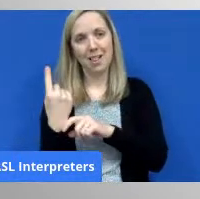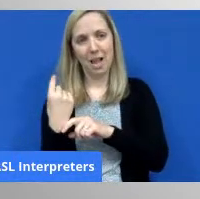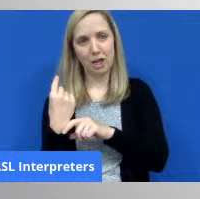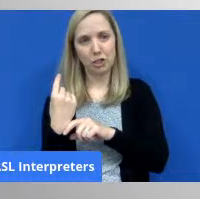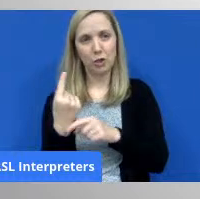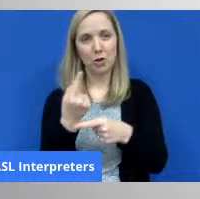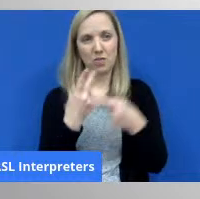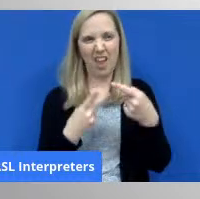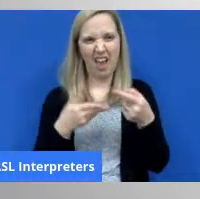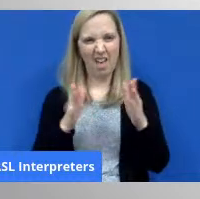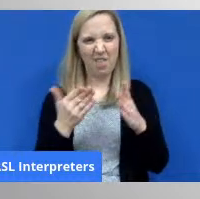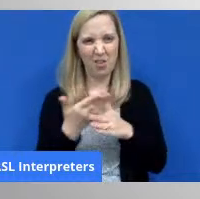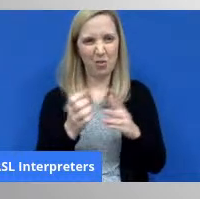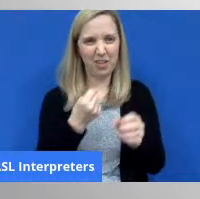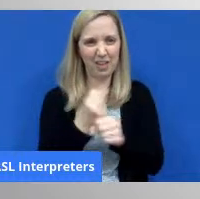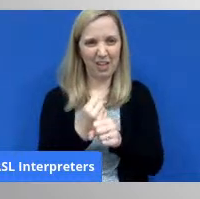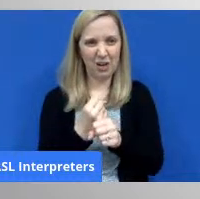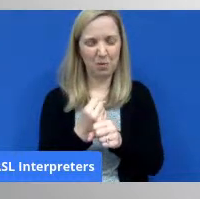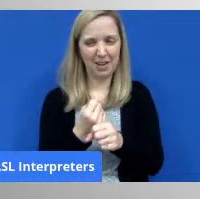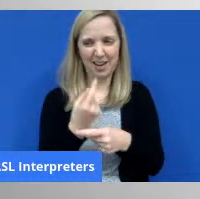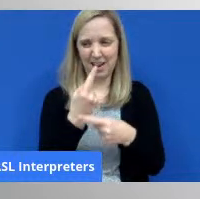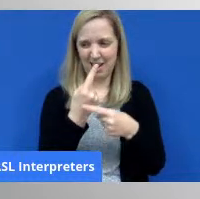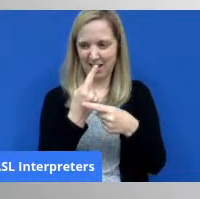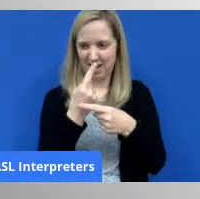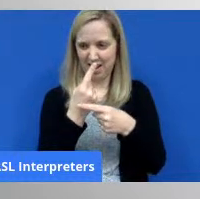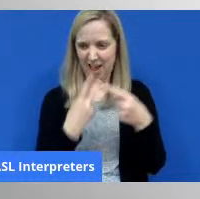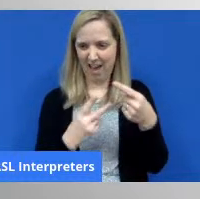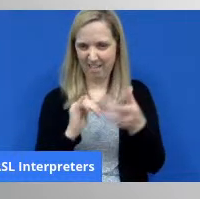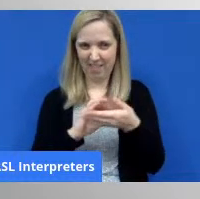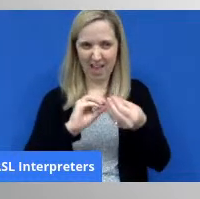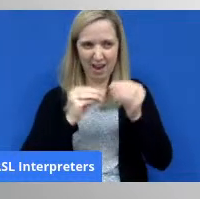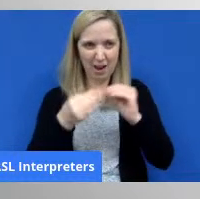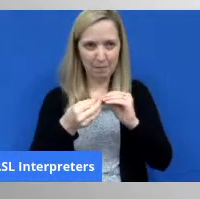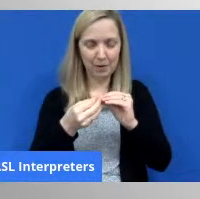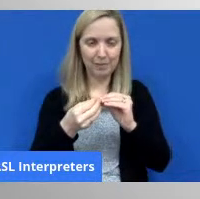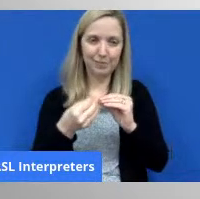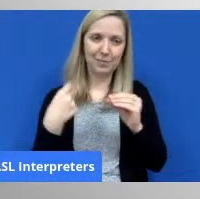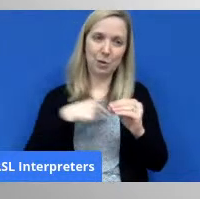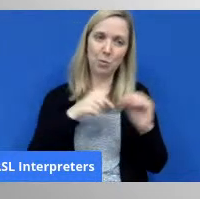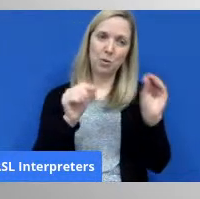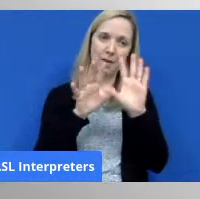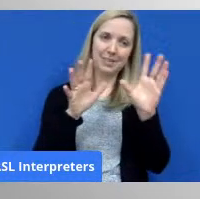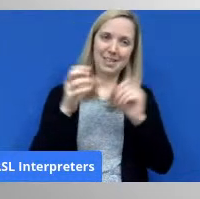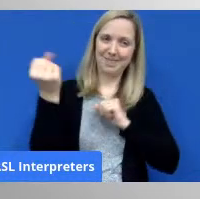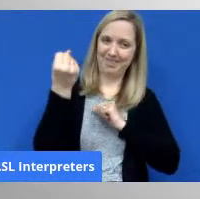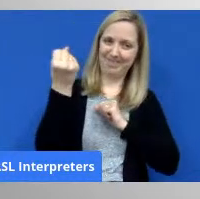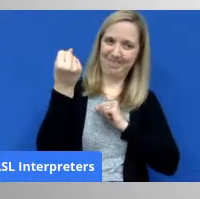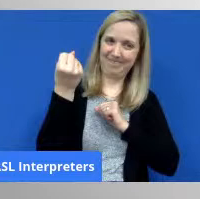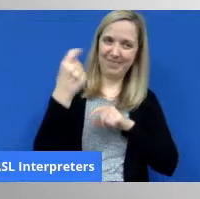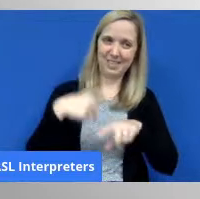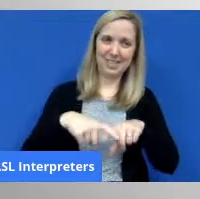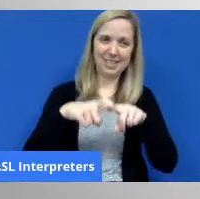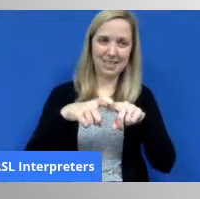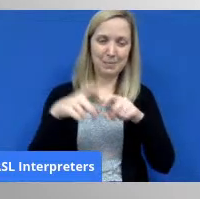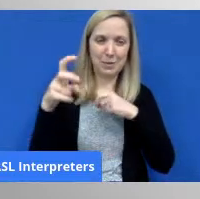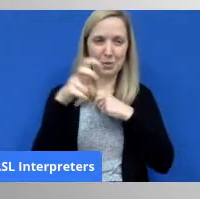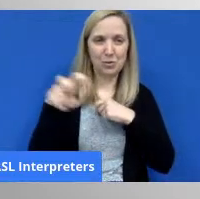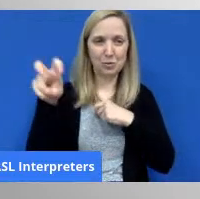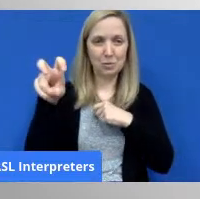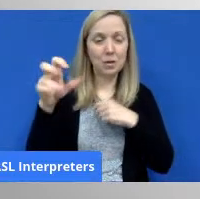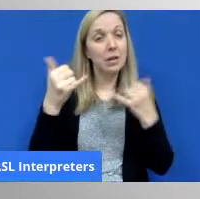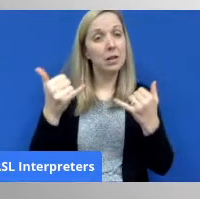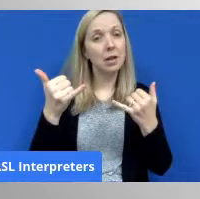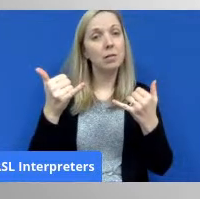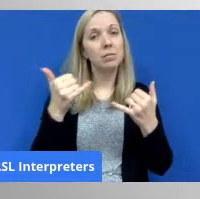we brought about half the students, and we had to obviously suspend the trips. And so if you can go to the